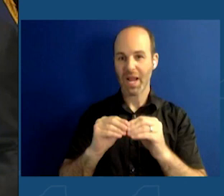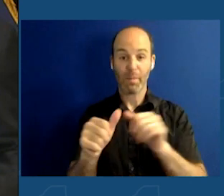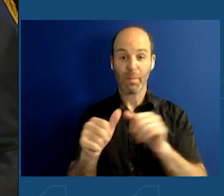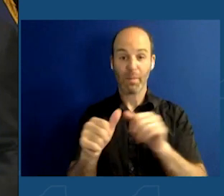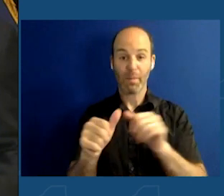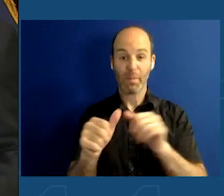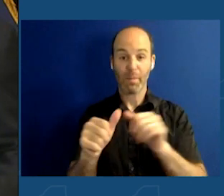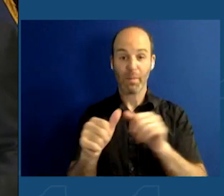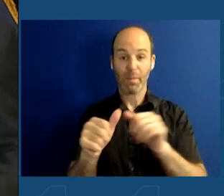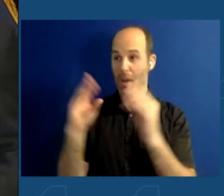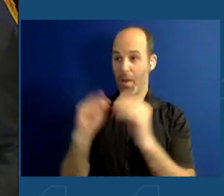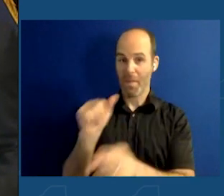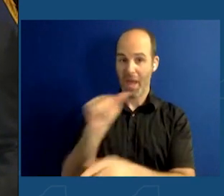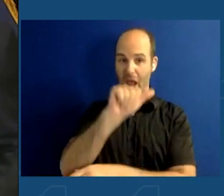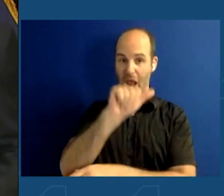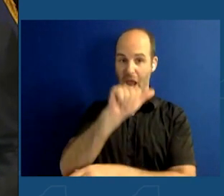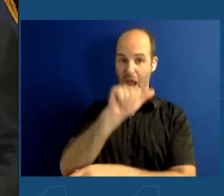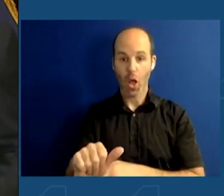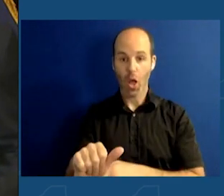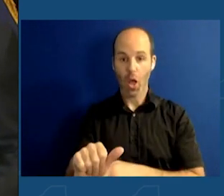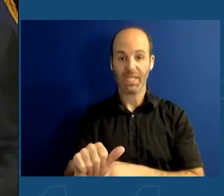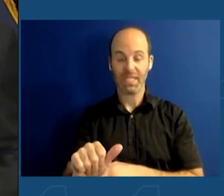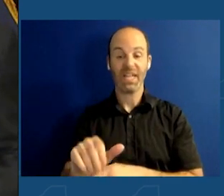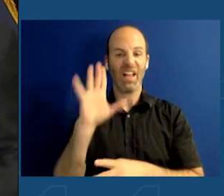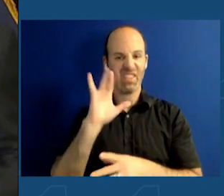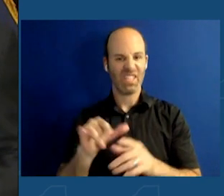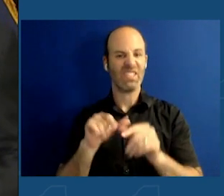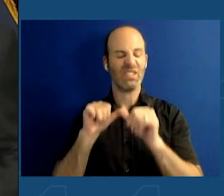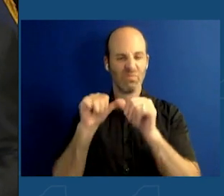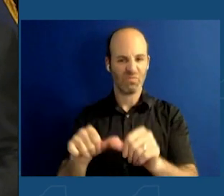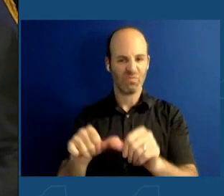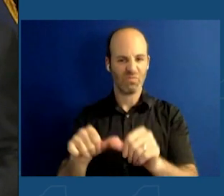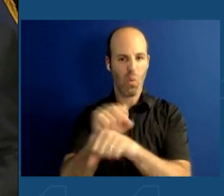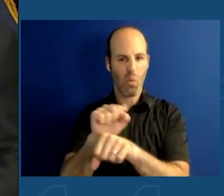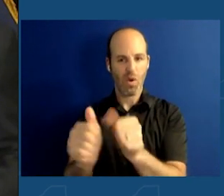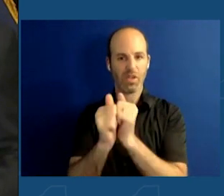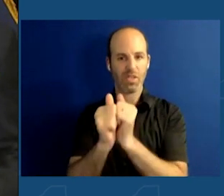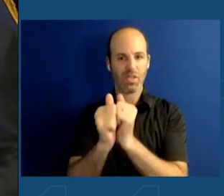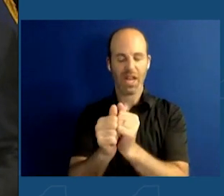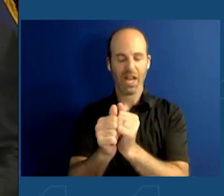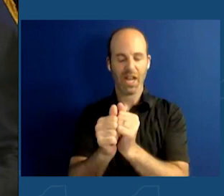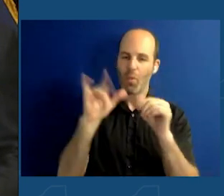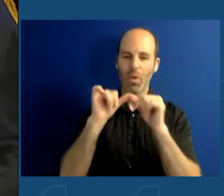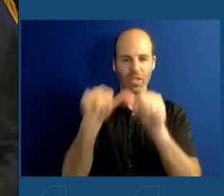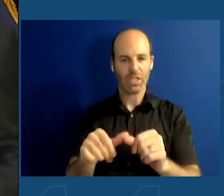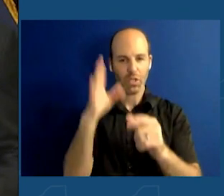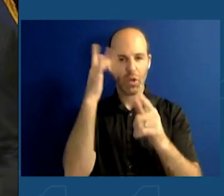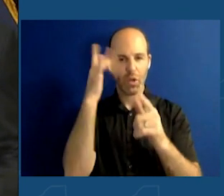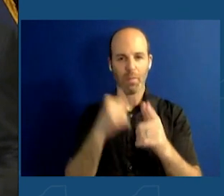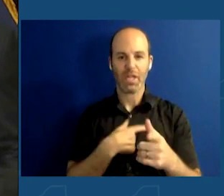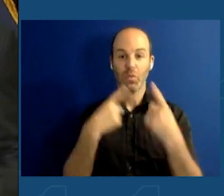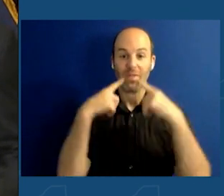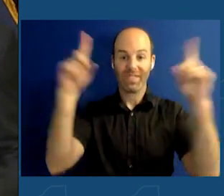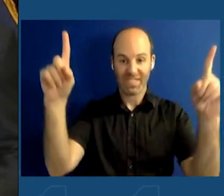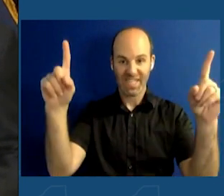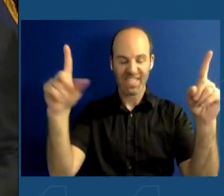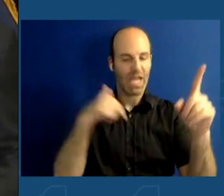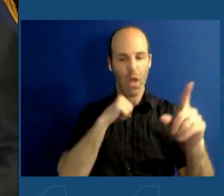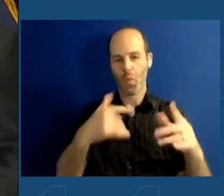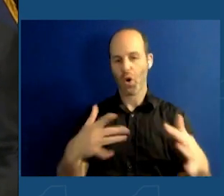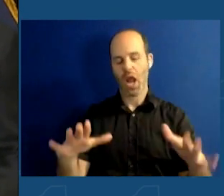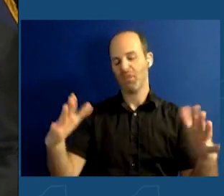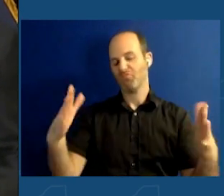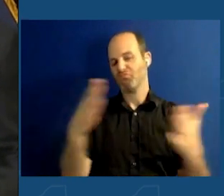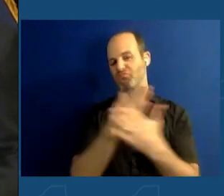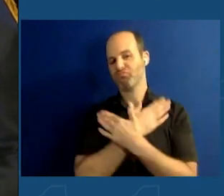This is a concerted effort that's going to continue because we now have success. But we're not resting on our laurels, and it's not enough just to have the strongest